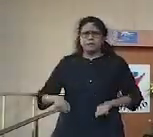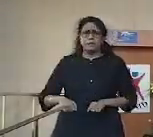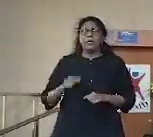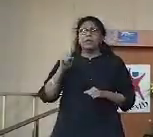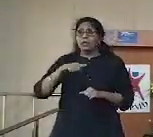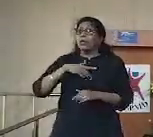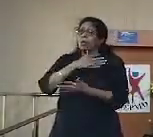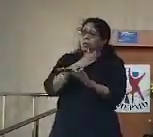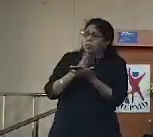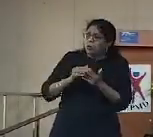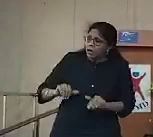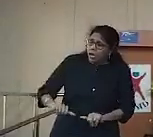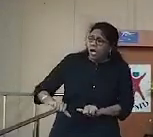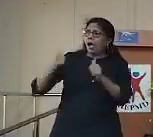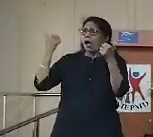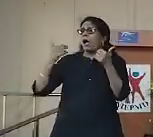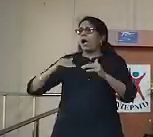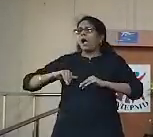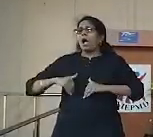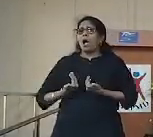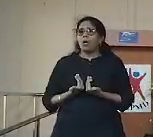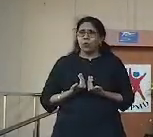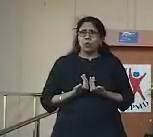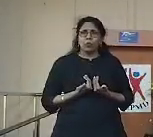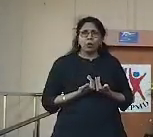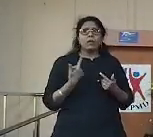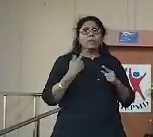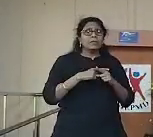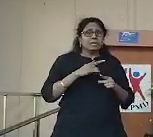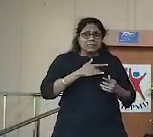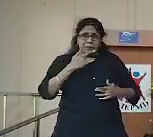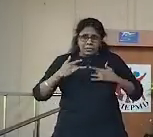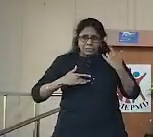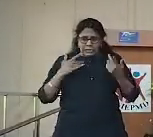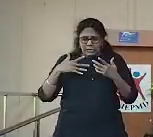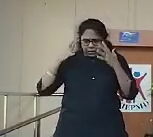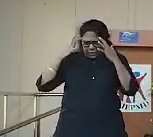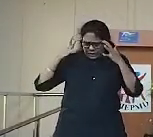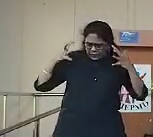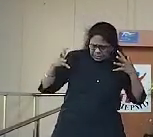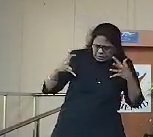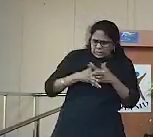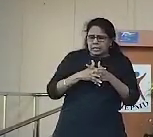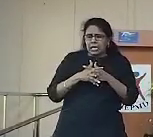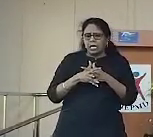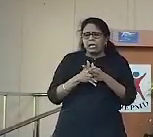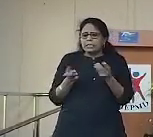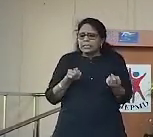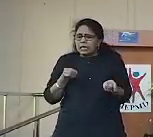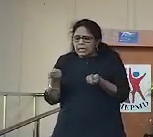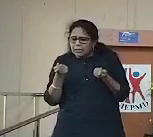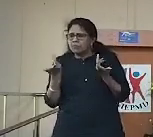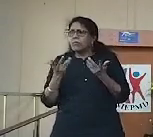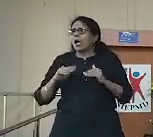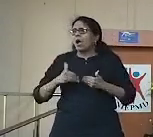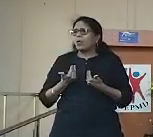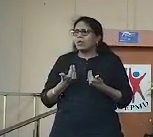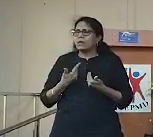that stress, managing emotional stress, caregiver stress, that is the burnout,